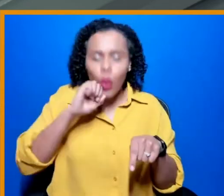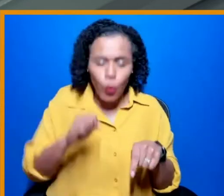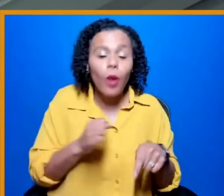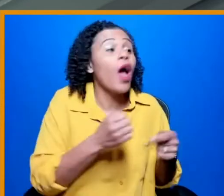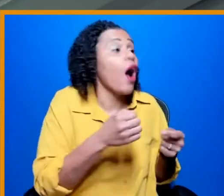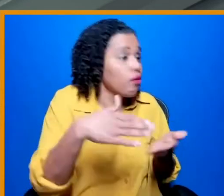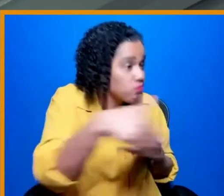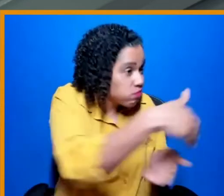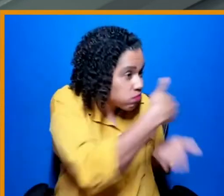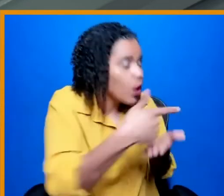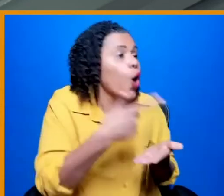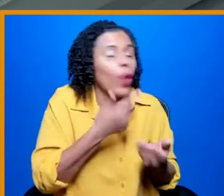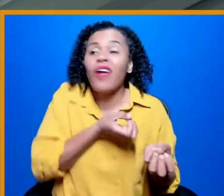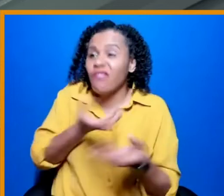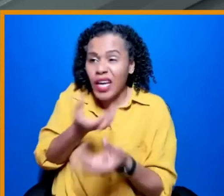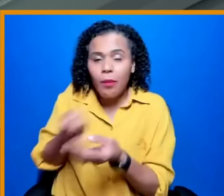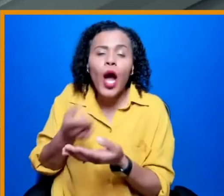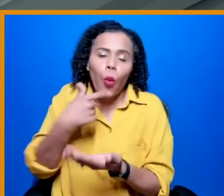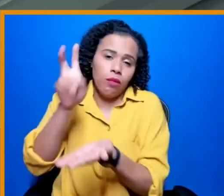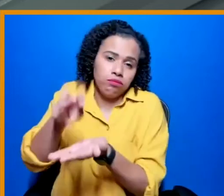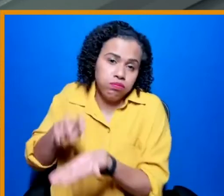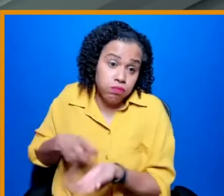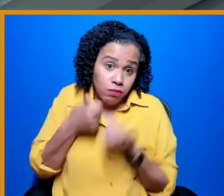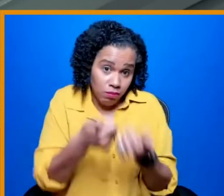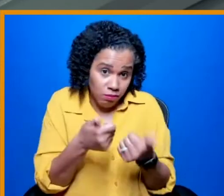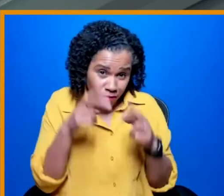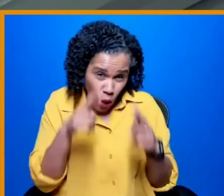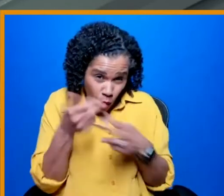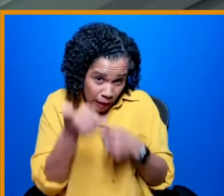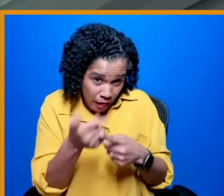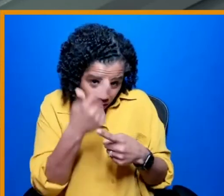making sure that that work is noted. I hope that's helpful.